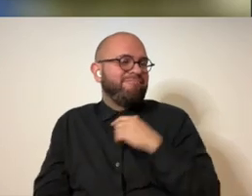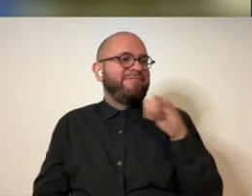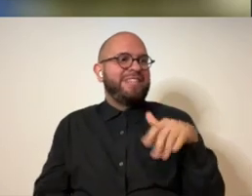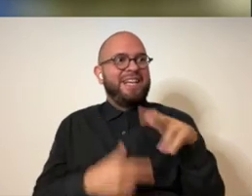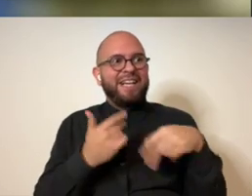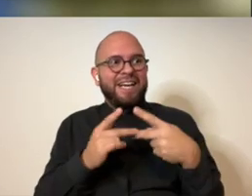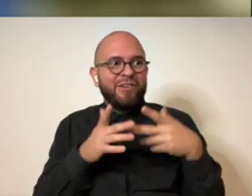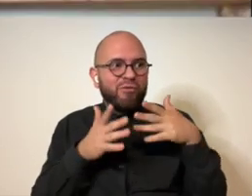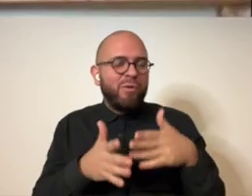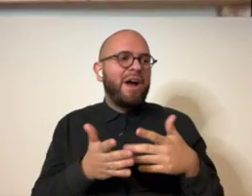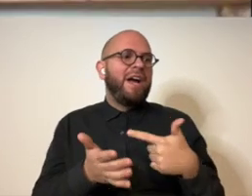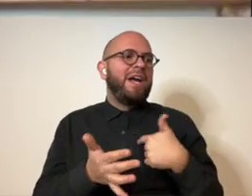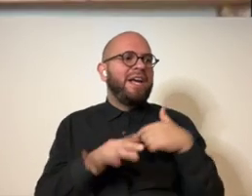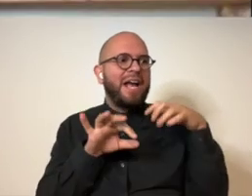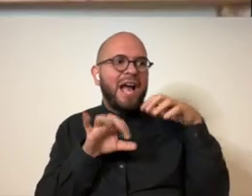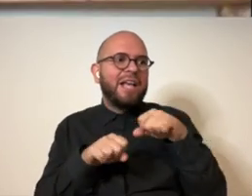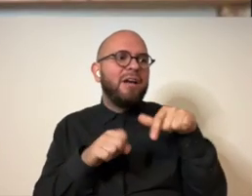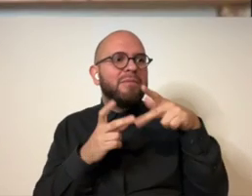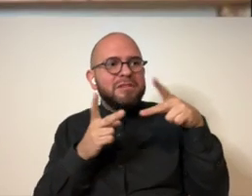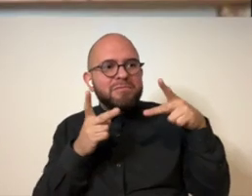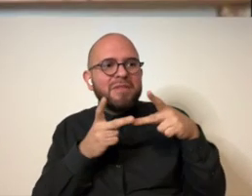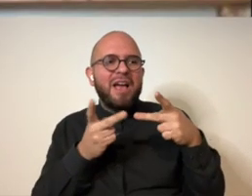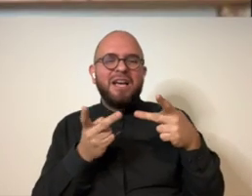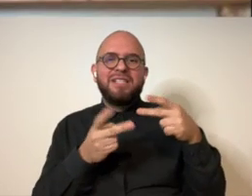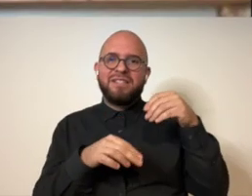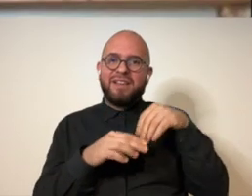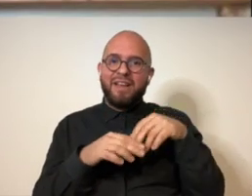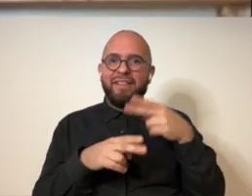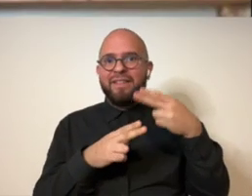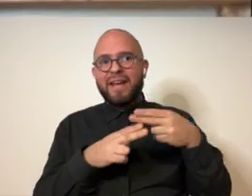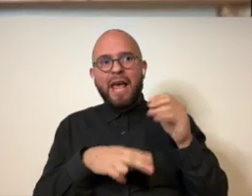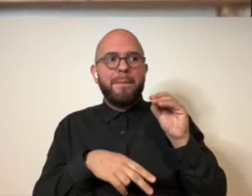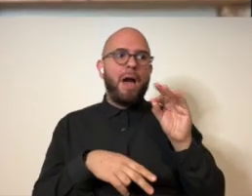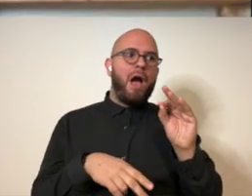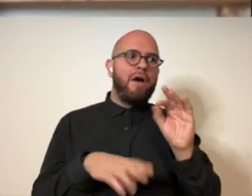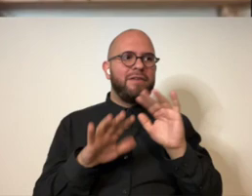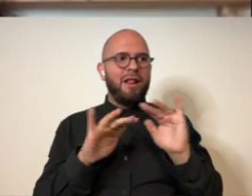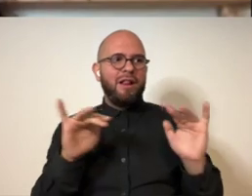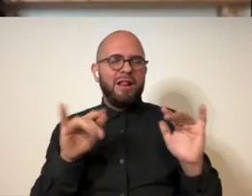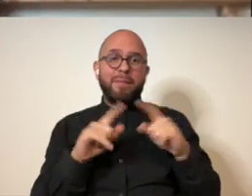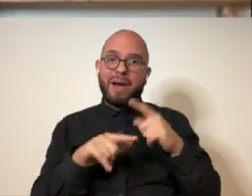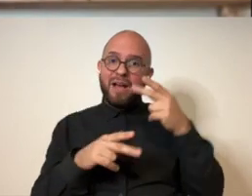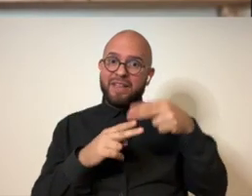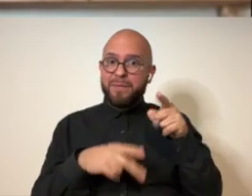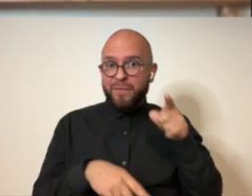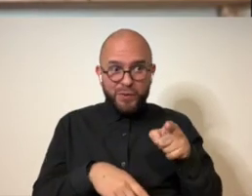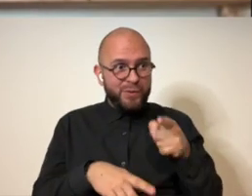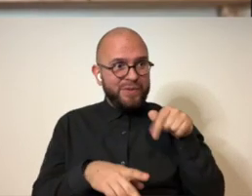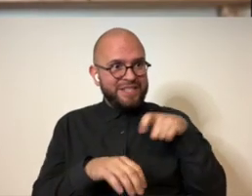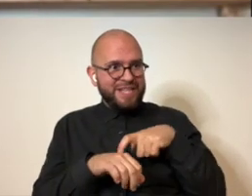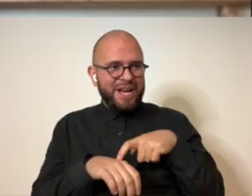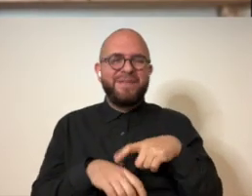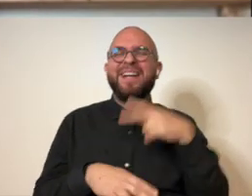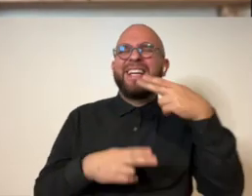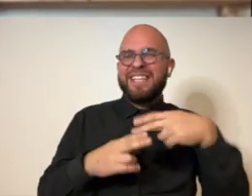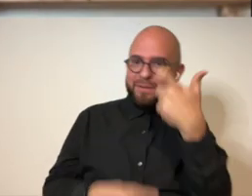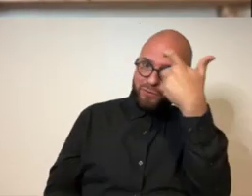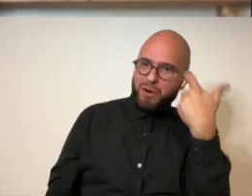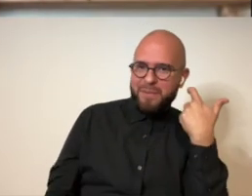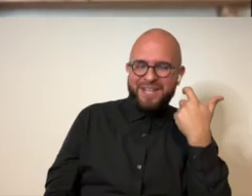traumatized, uncomfortable. That is great. I mean, in that kind of way of, I claim this place in the name